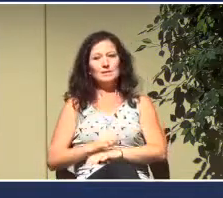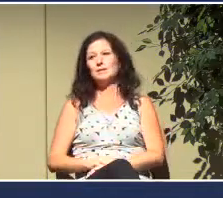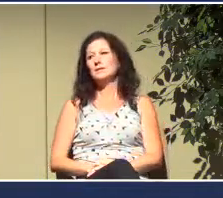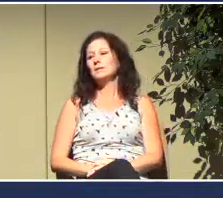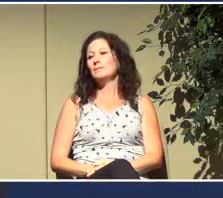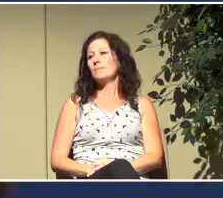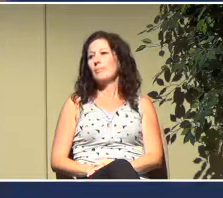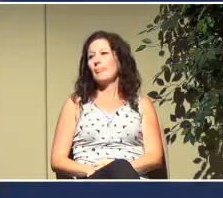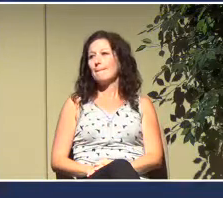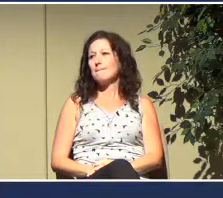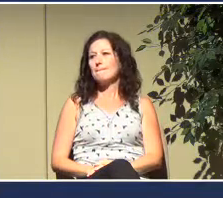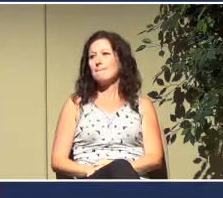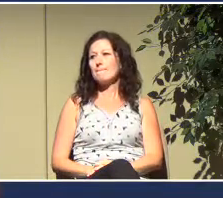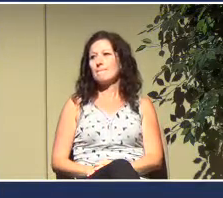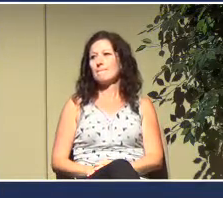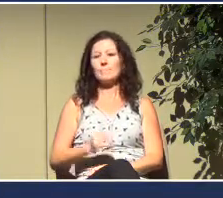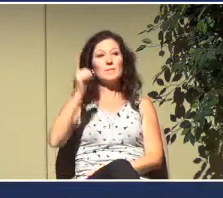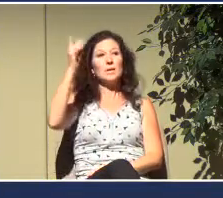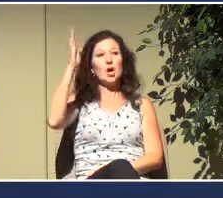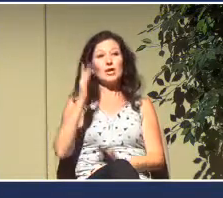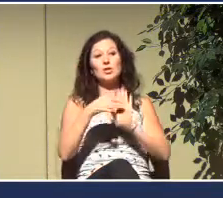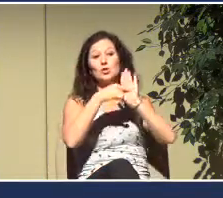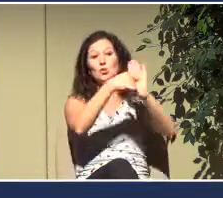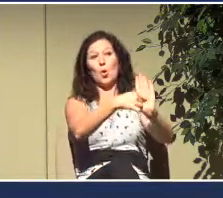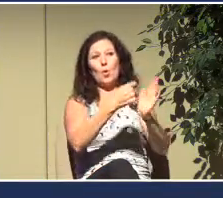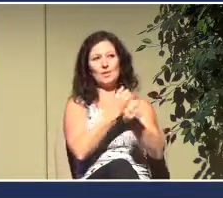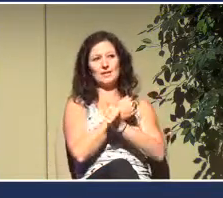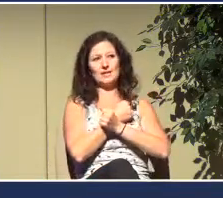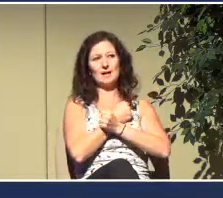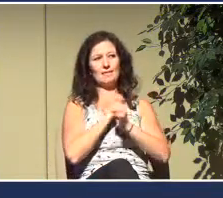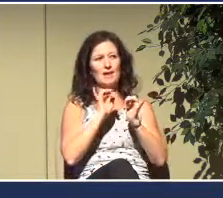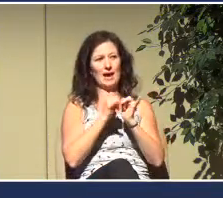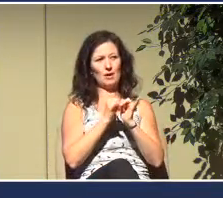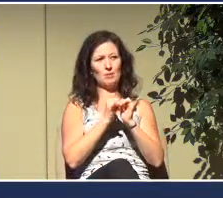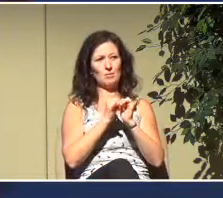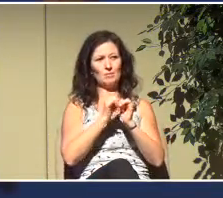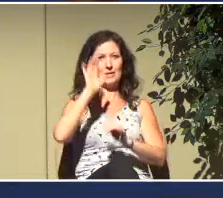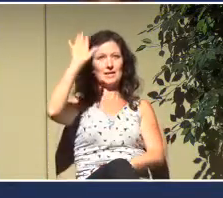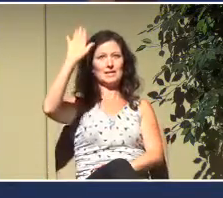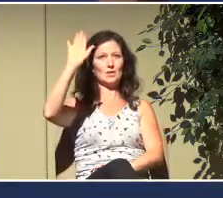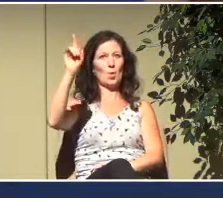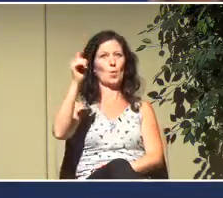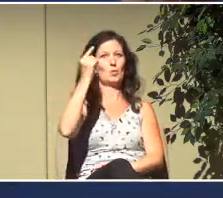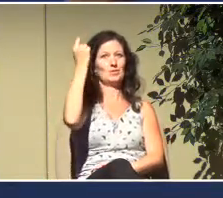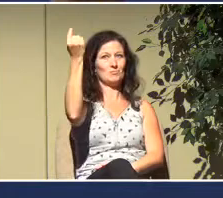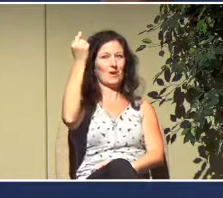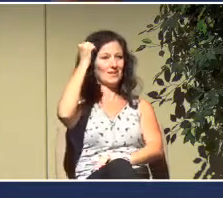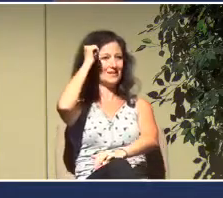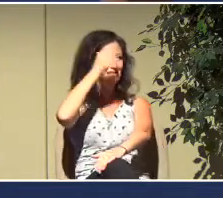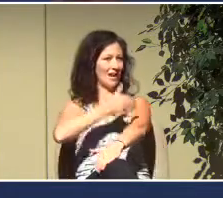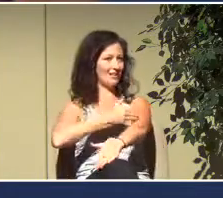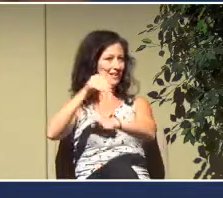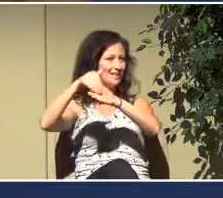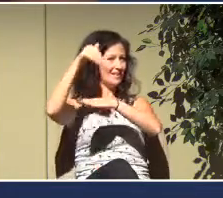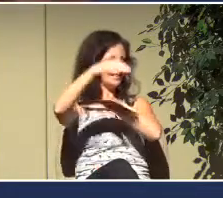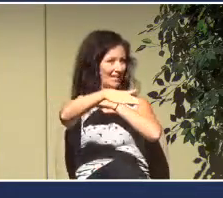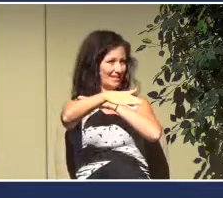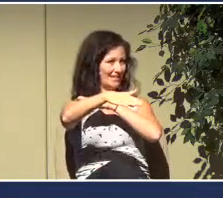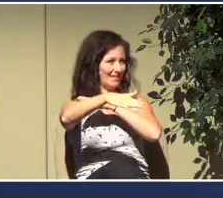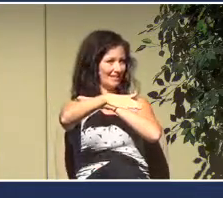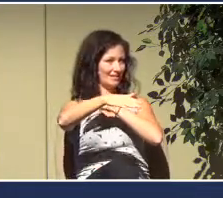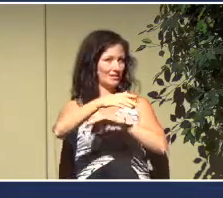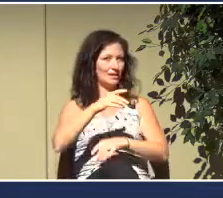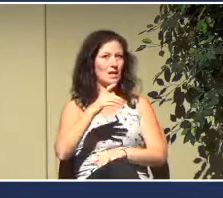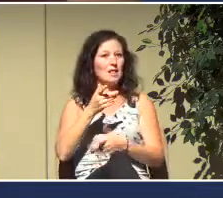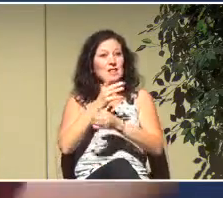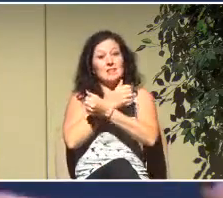Furthermore, this is how God showed his love among us. He sent his one and only Son into the world that we might live through him. This is love, not that we